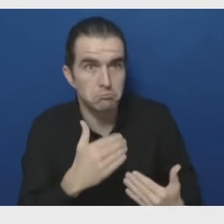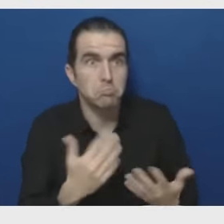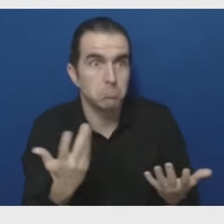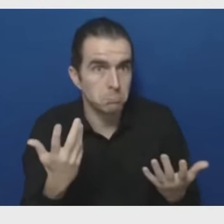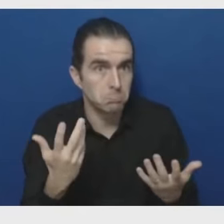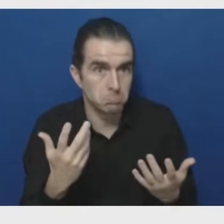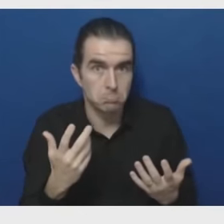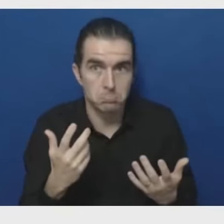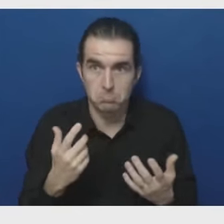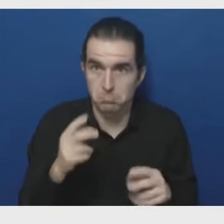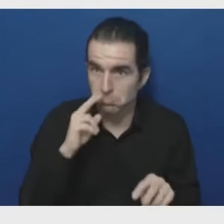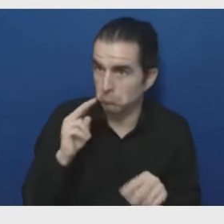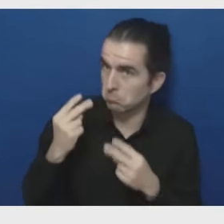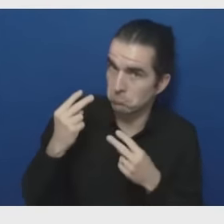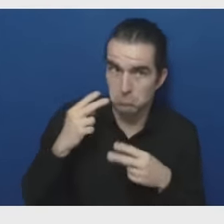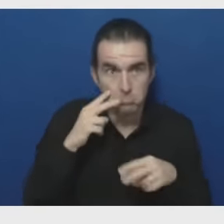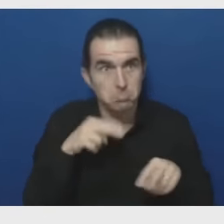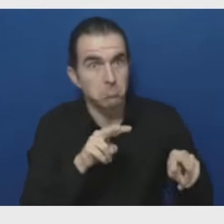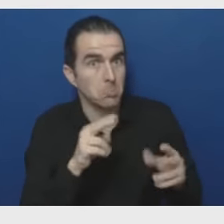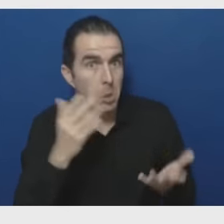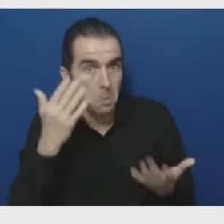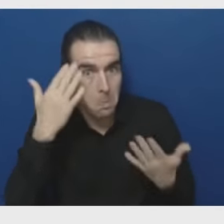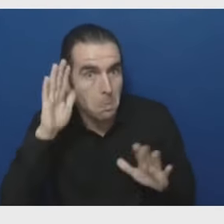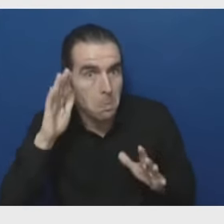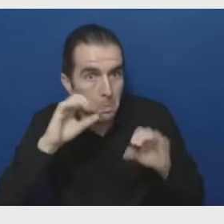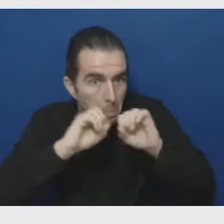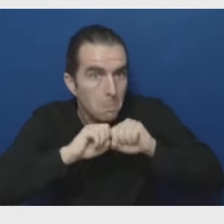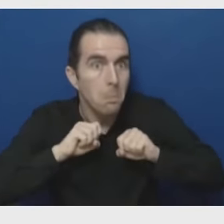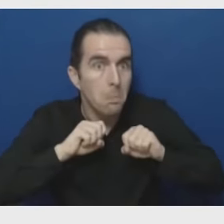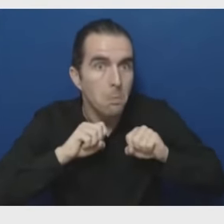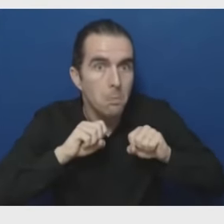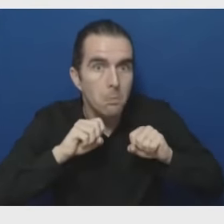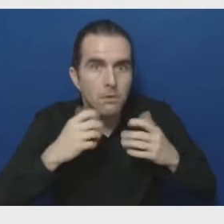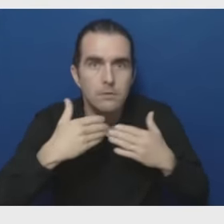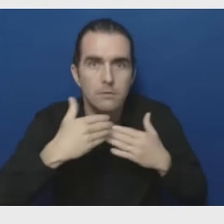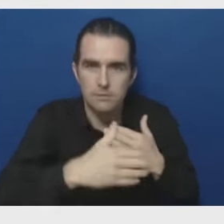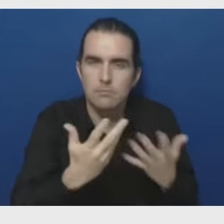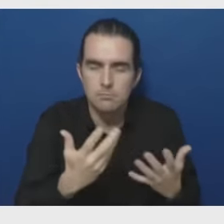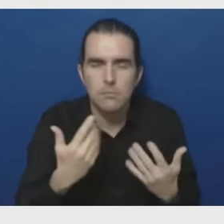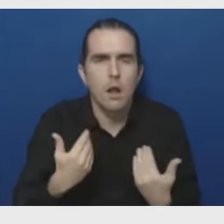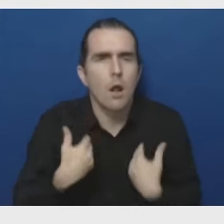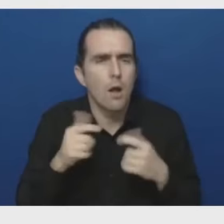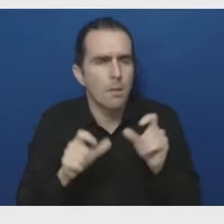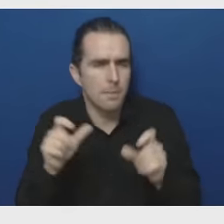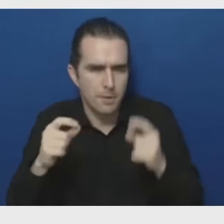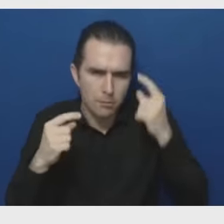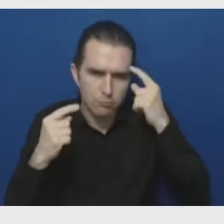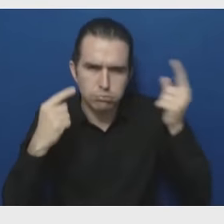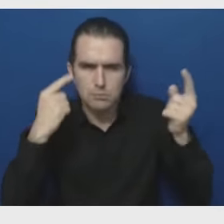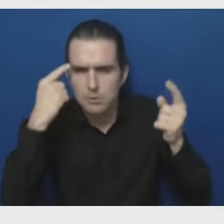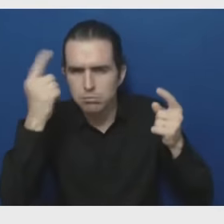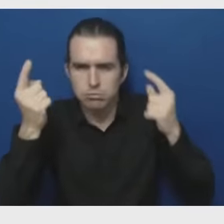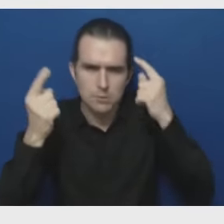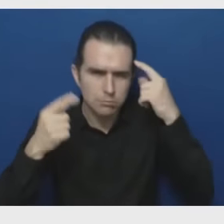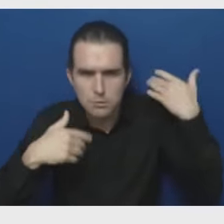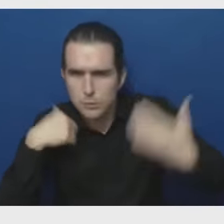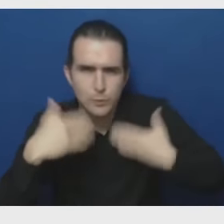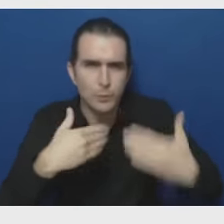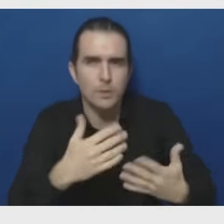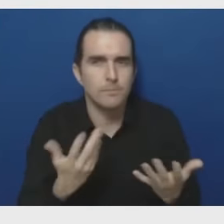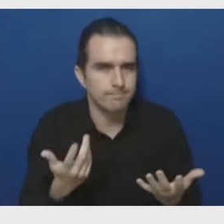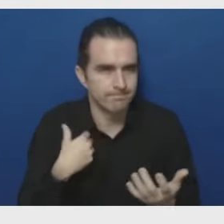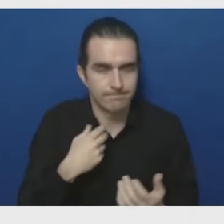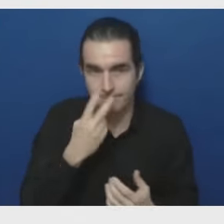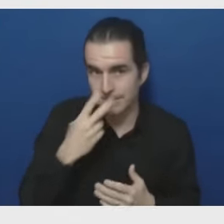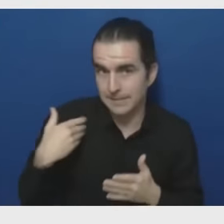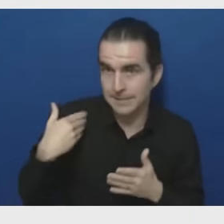anywhere. They will change the way earning happens, the workspace happens, the life balance between what you would